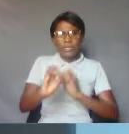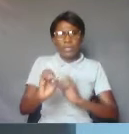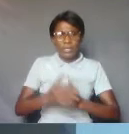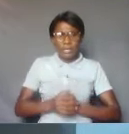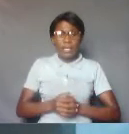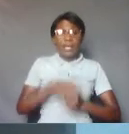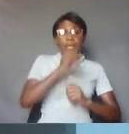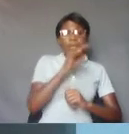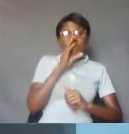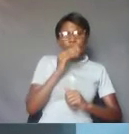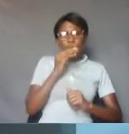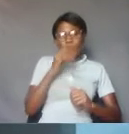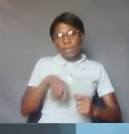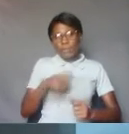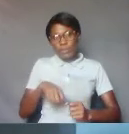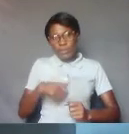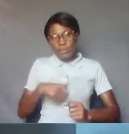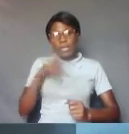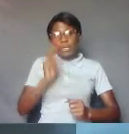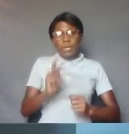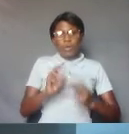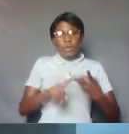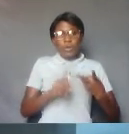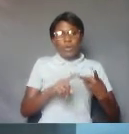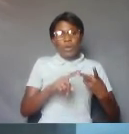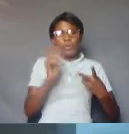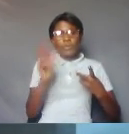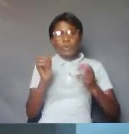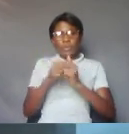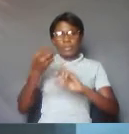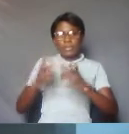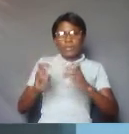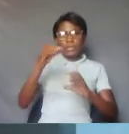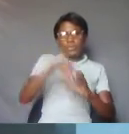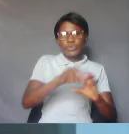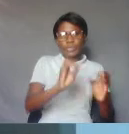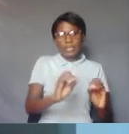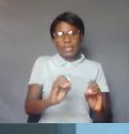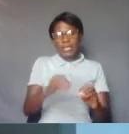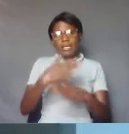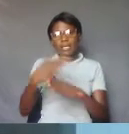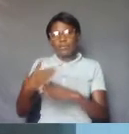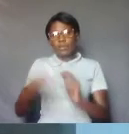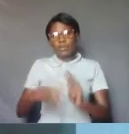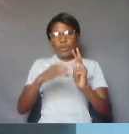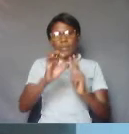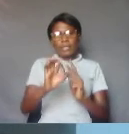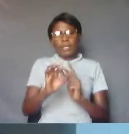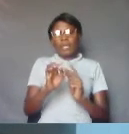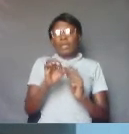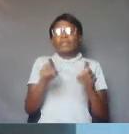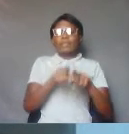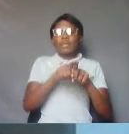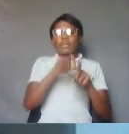and ill and oppression and exclusion, but also liberation, often find their liberating voice when voices